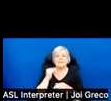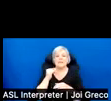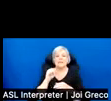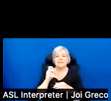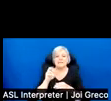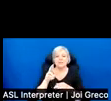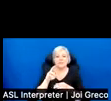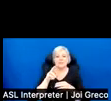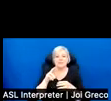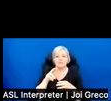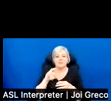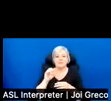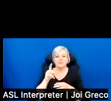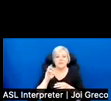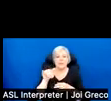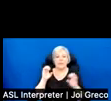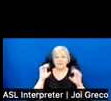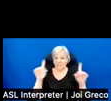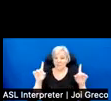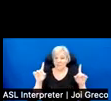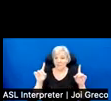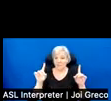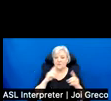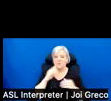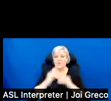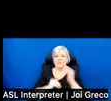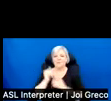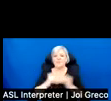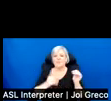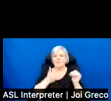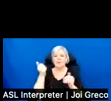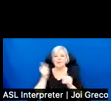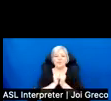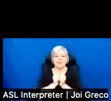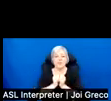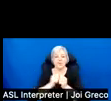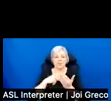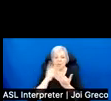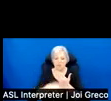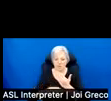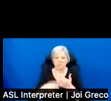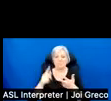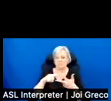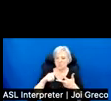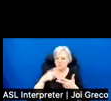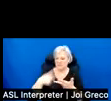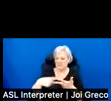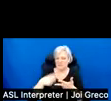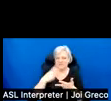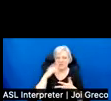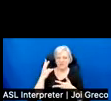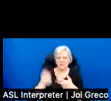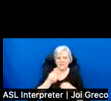he'll be talking specifically about the Building Better Together program, the benefits and challenges of a program that we've been doing for about 7 years